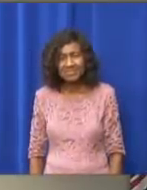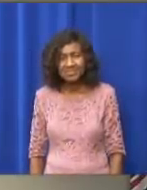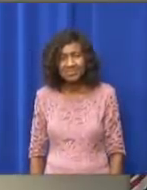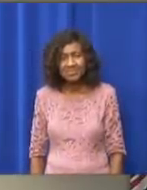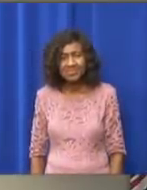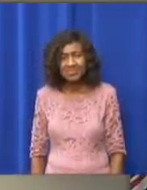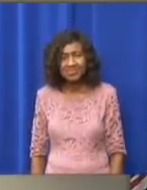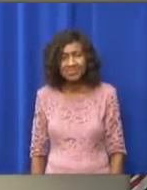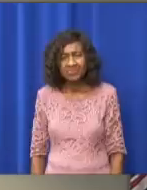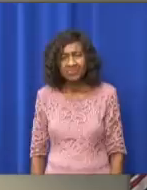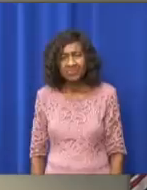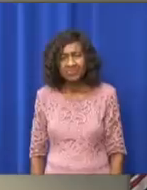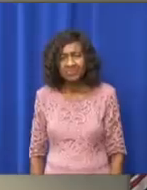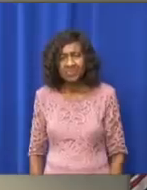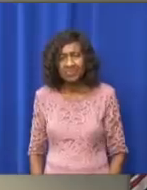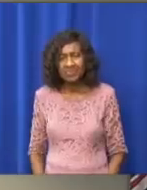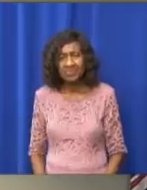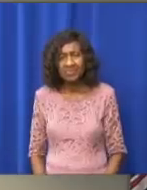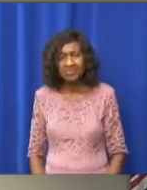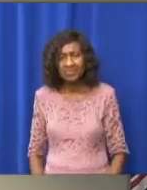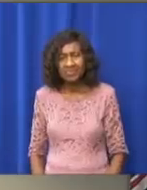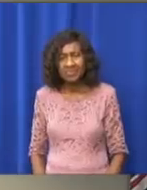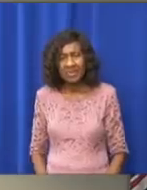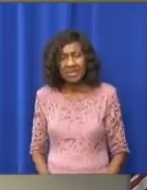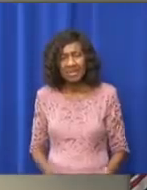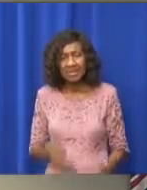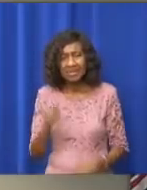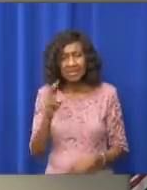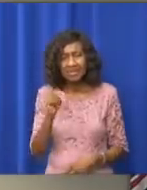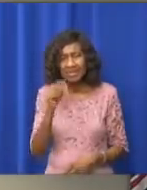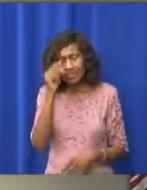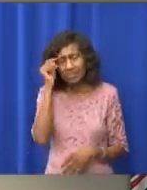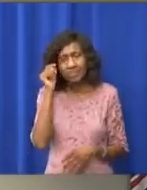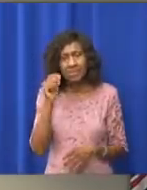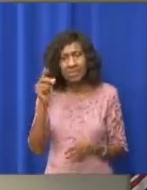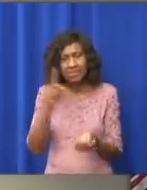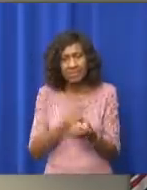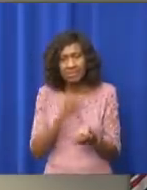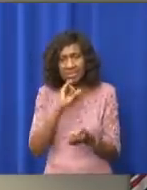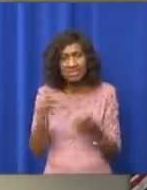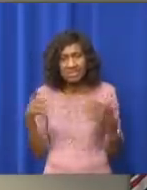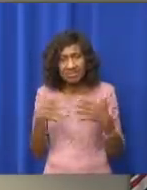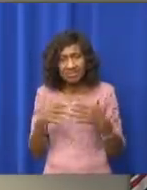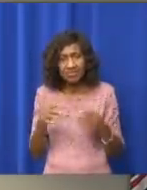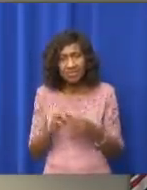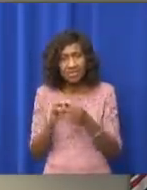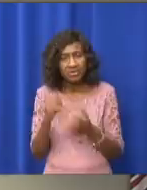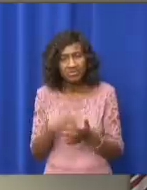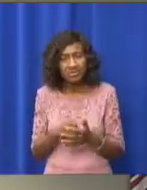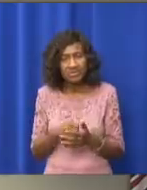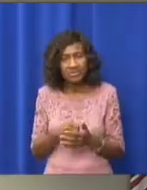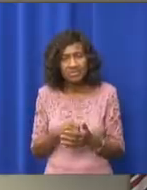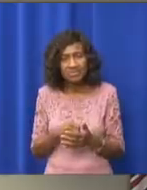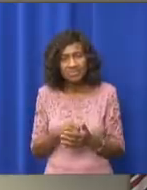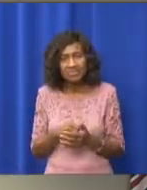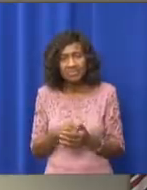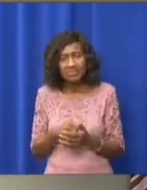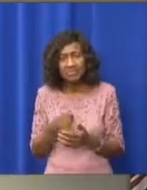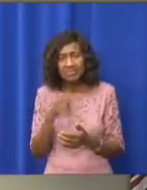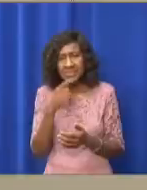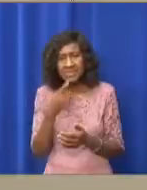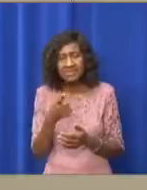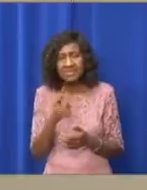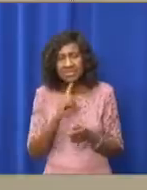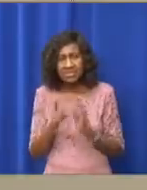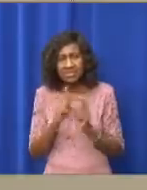He is absolutely terrified of that prospect. And the reason, he gives us lectures every